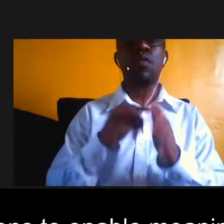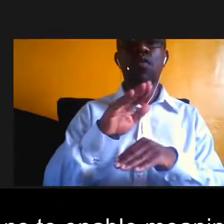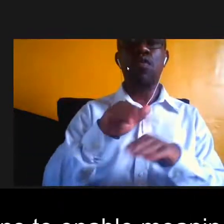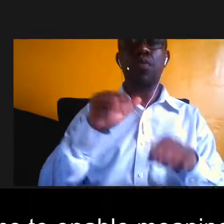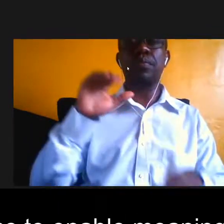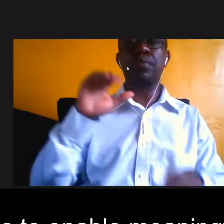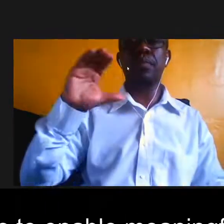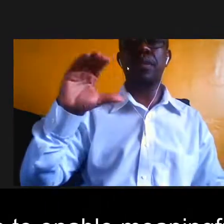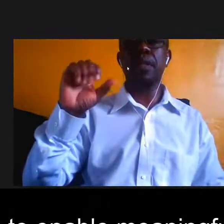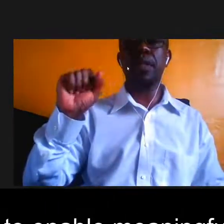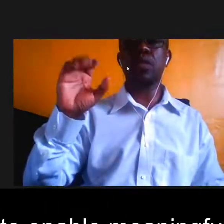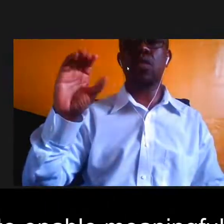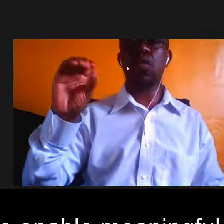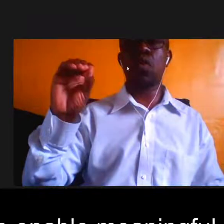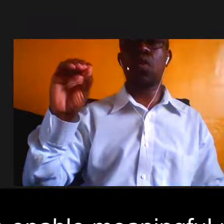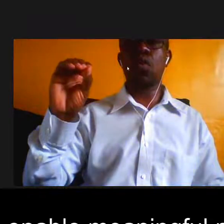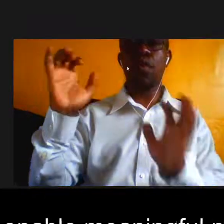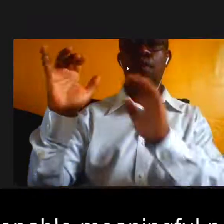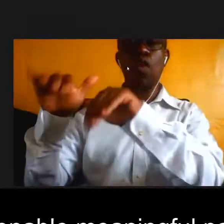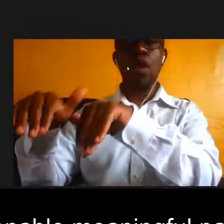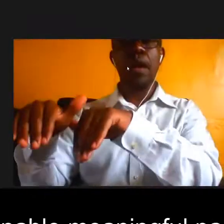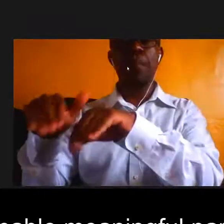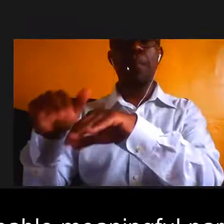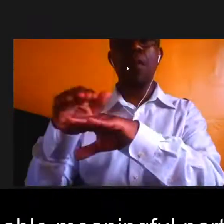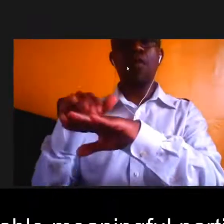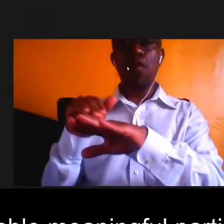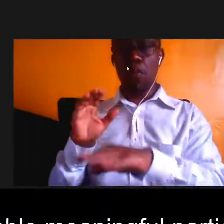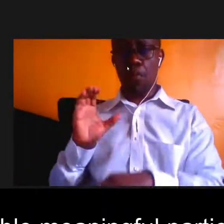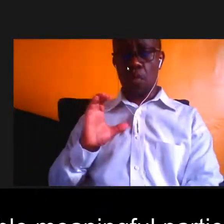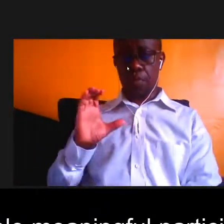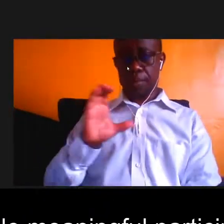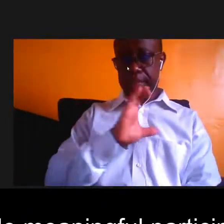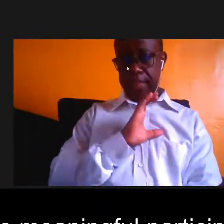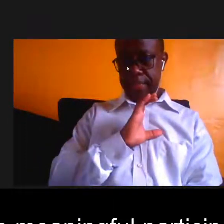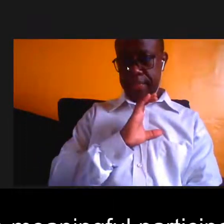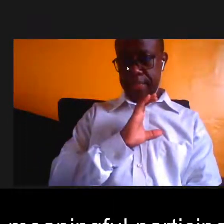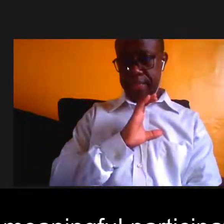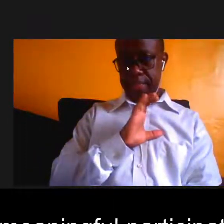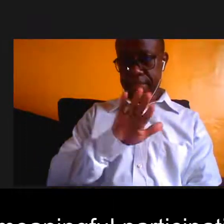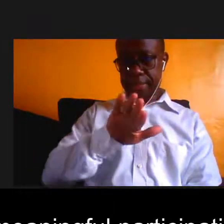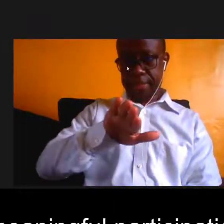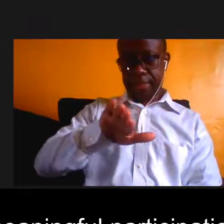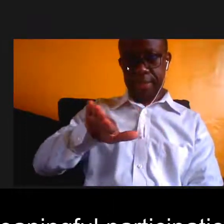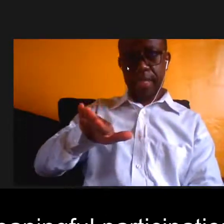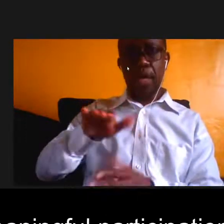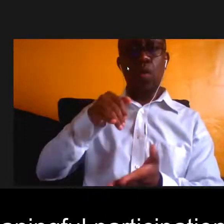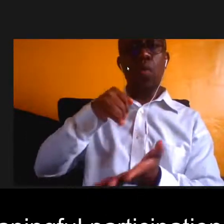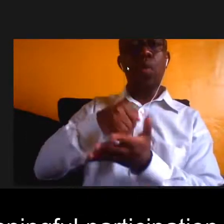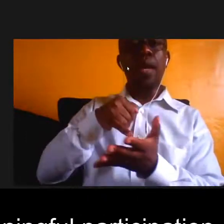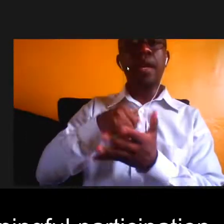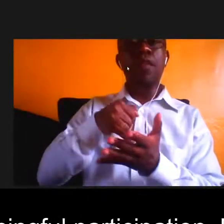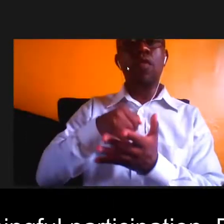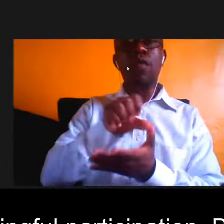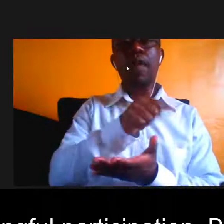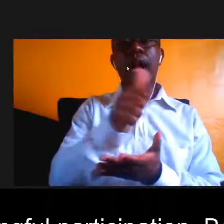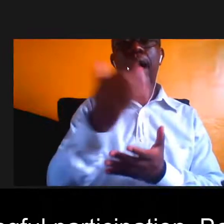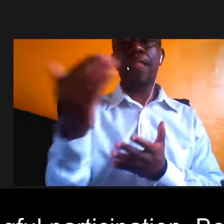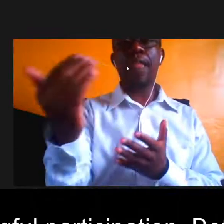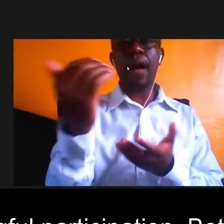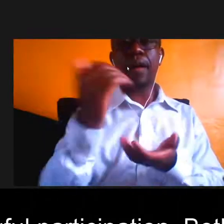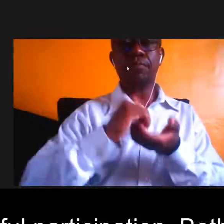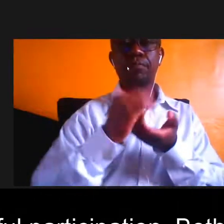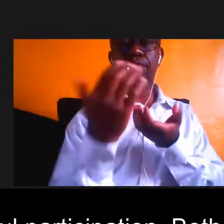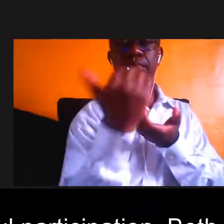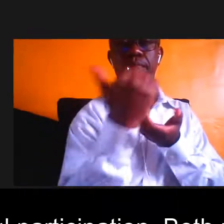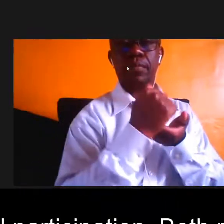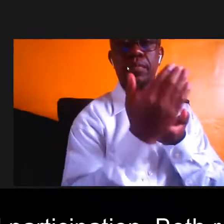the committee that knows that the CSO Forum is there? How do we get it to all the corners of Africa? Currently,